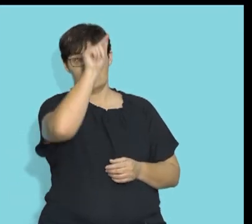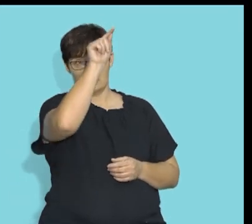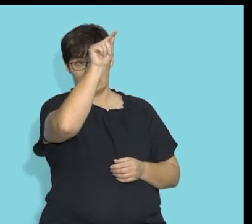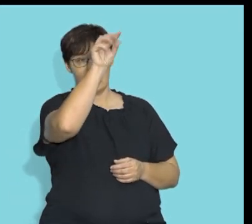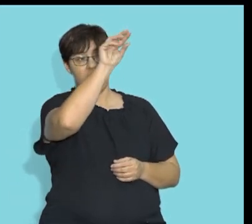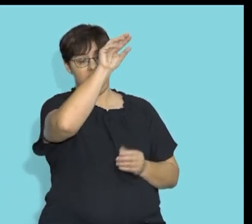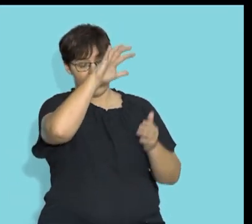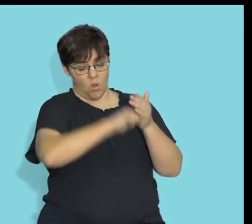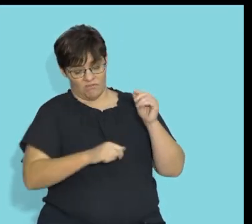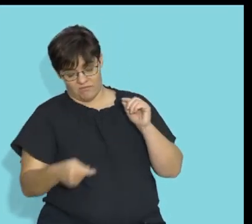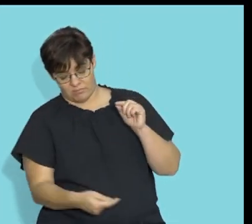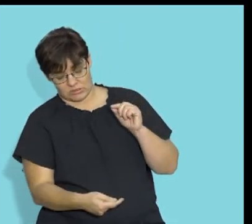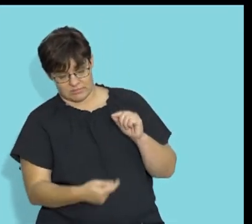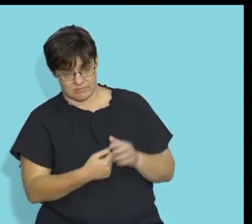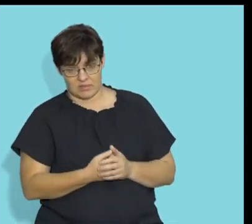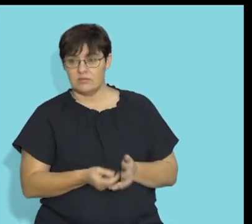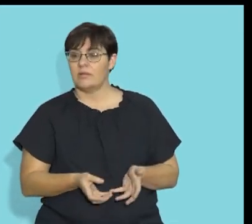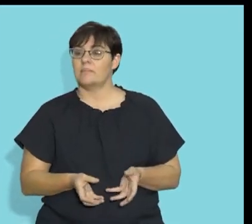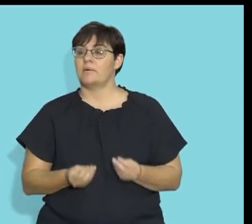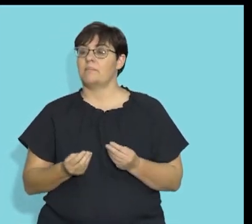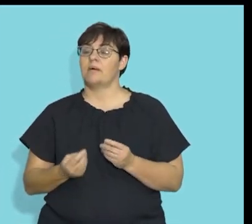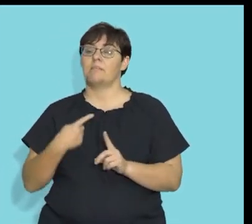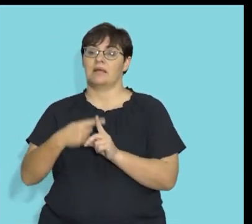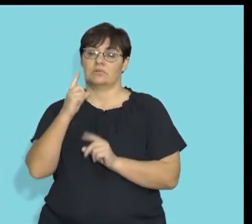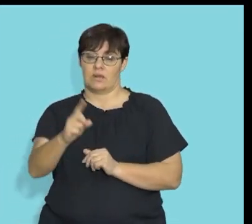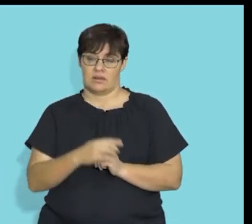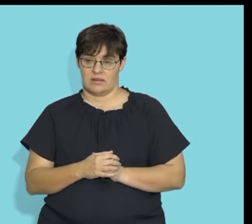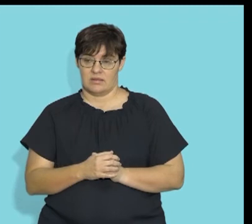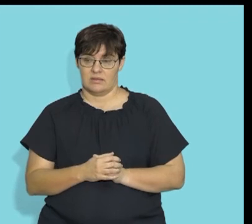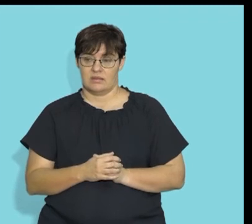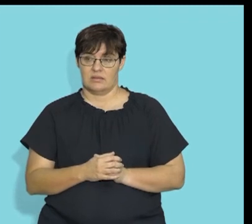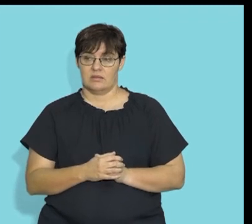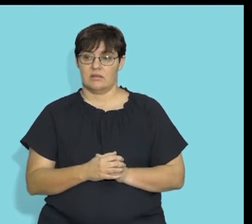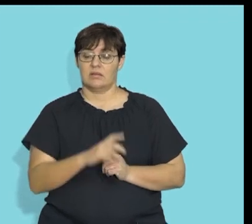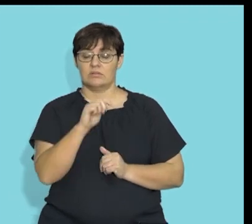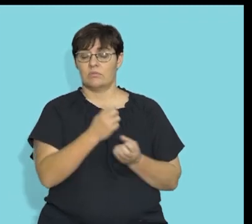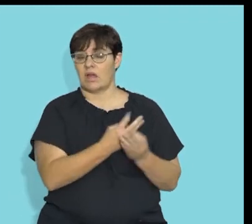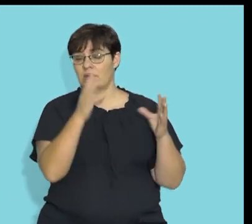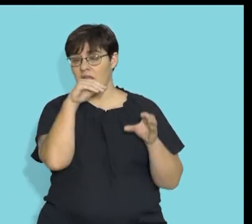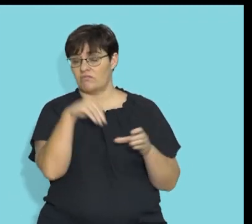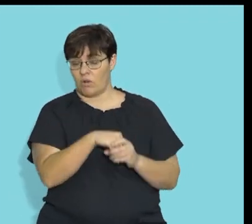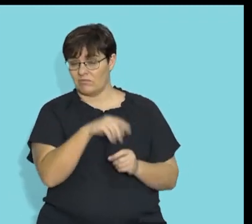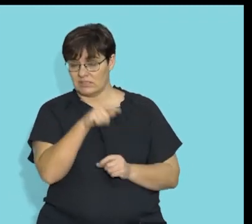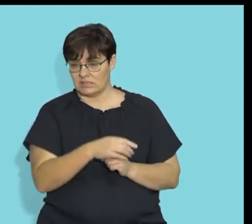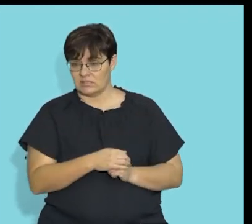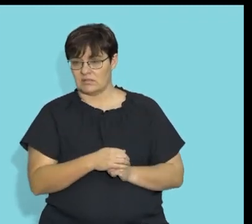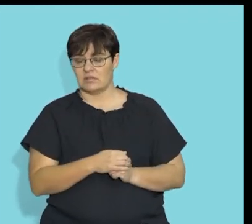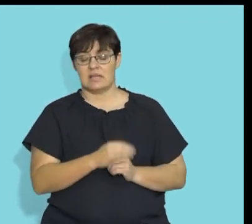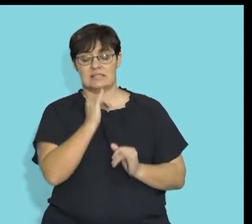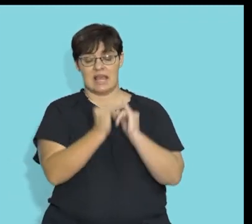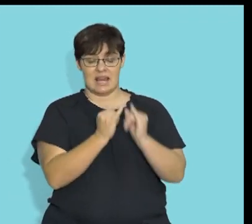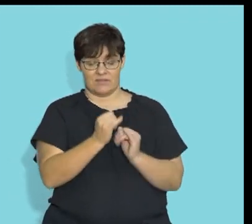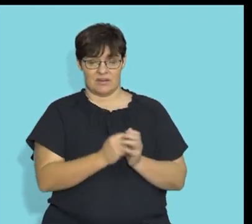sigma sum and I subtract the bottom number and then I add 1. So the number of terms involved in